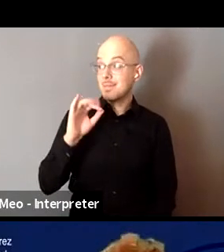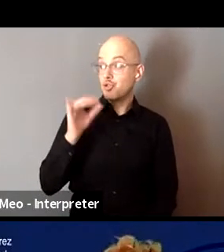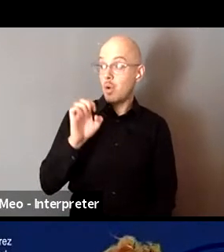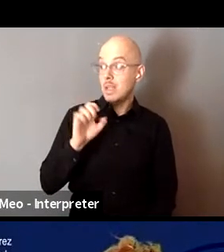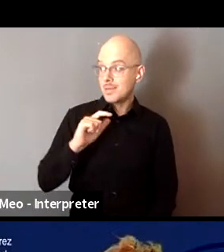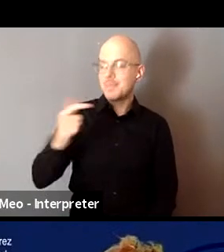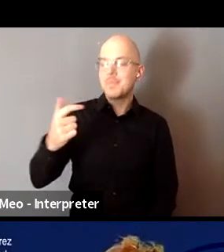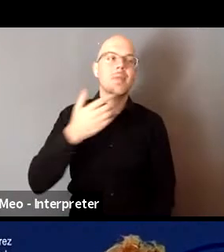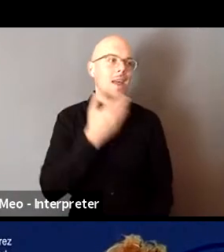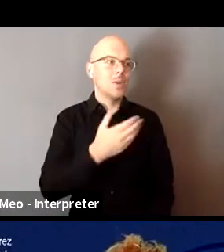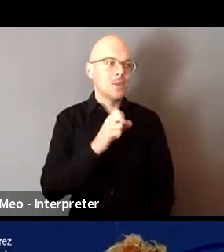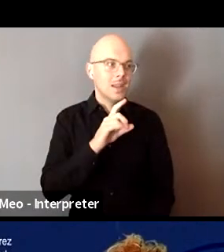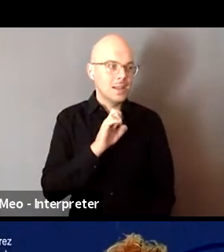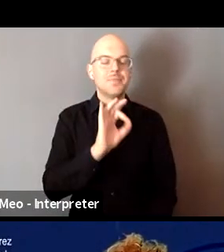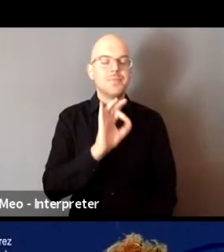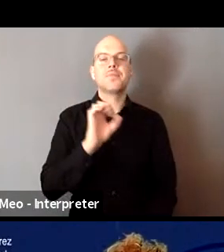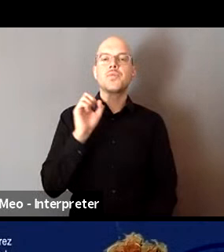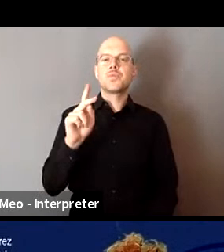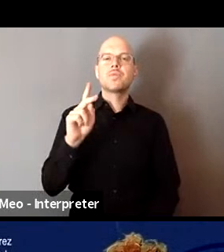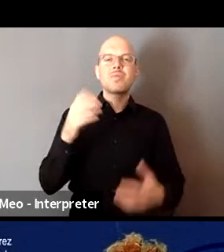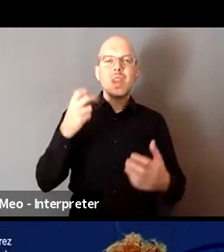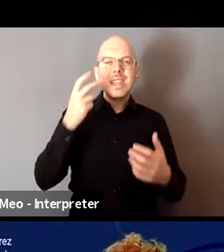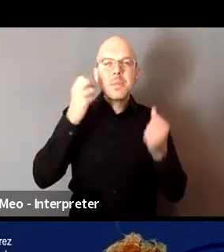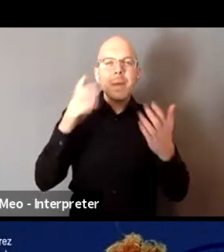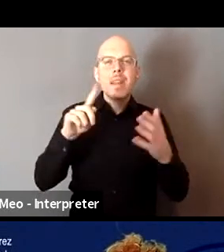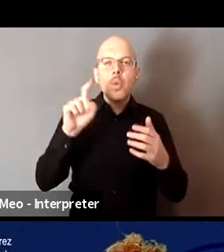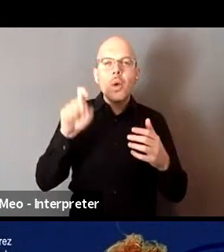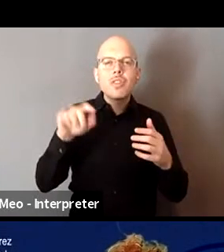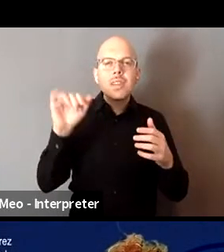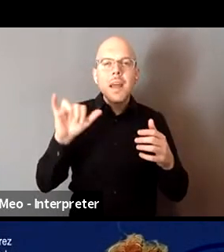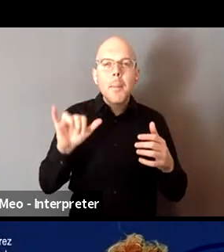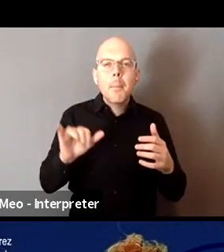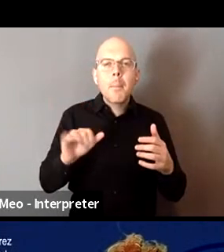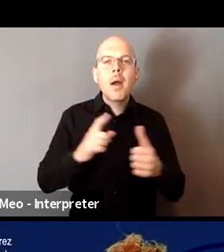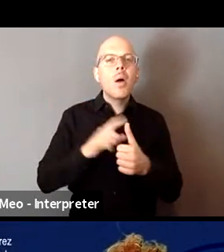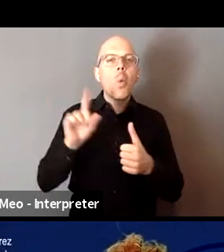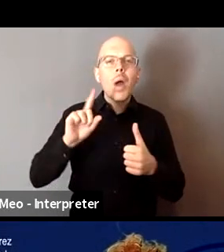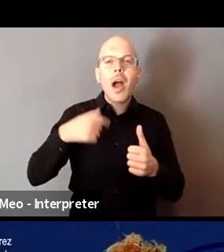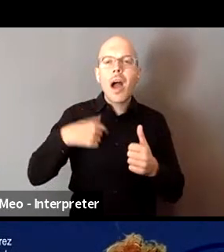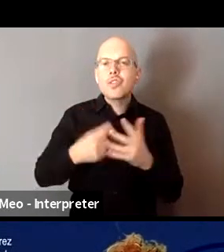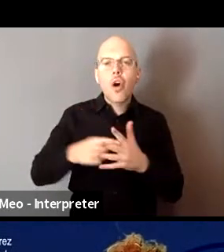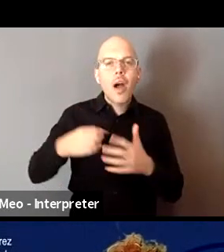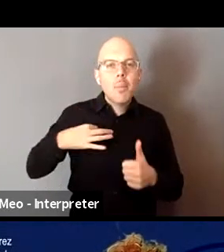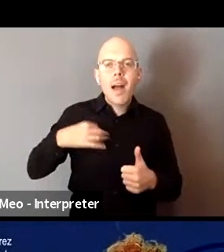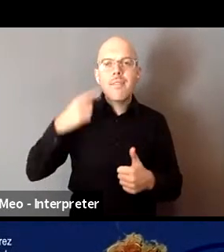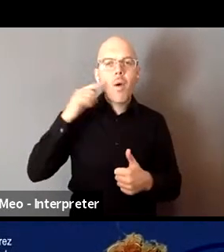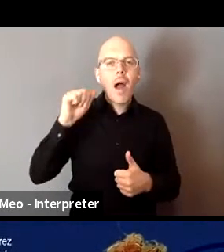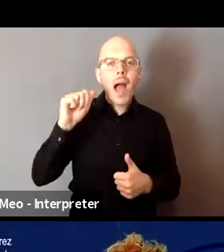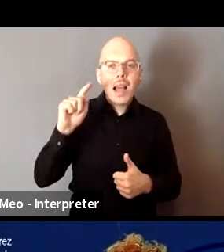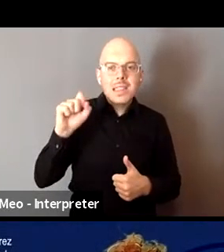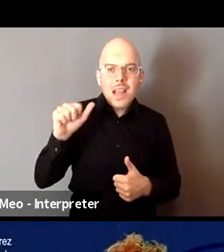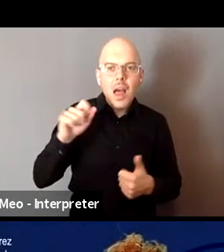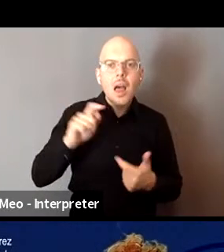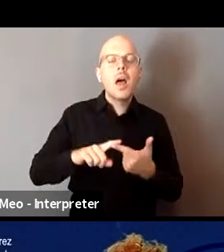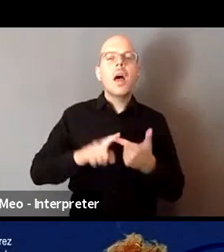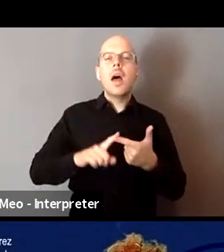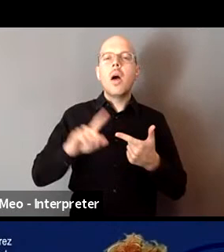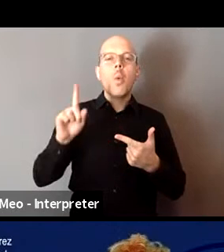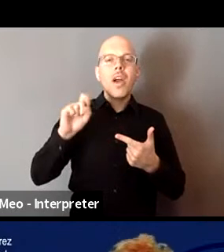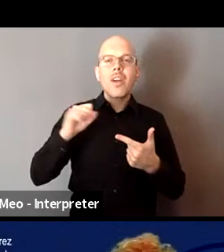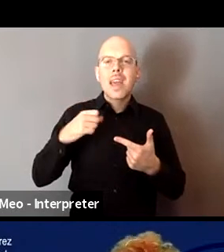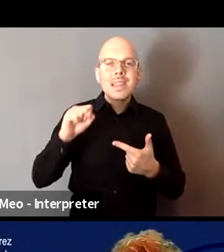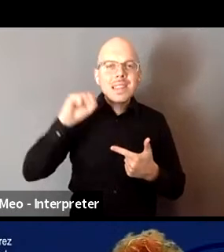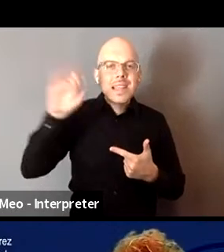of where do I start to the application for the ATSA and where can I submit my resume and prepare for the ATSA